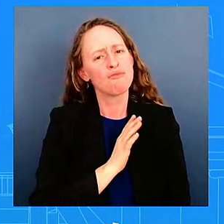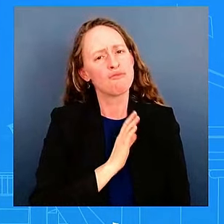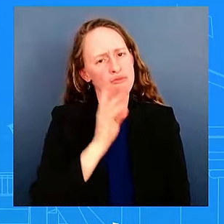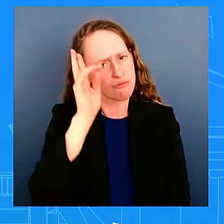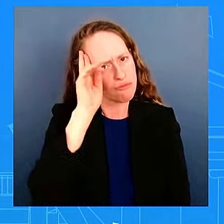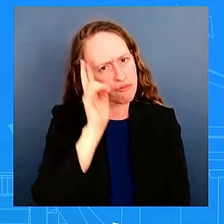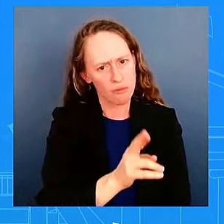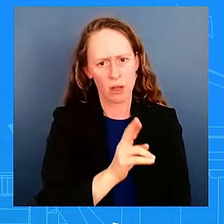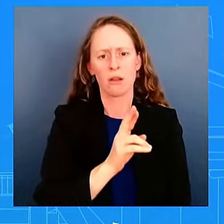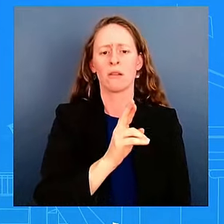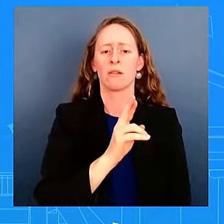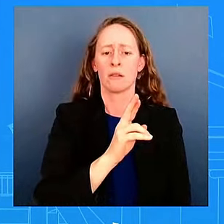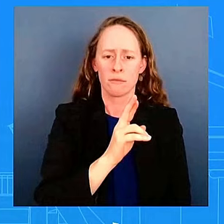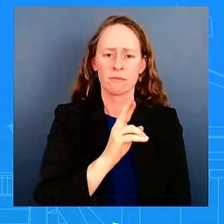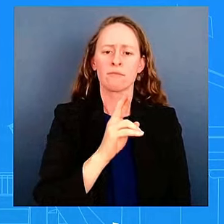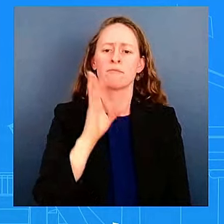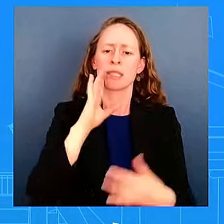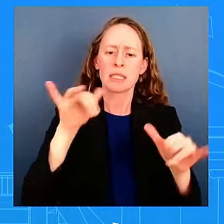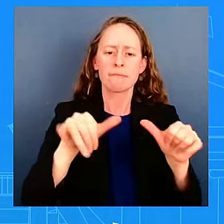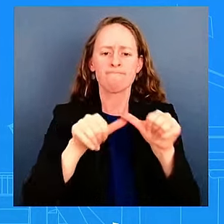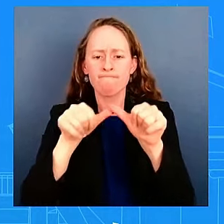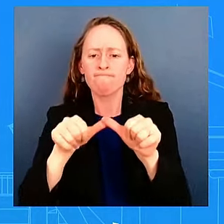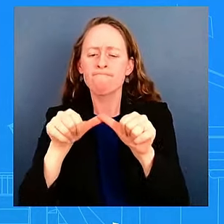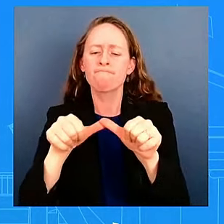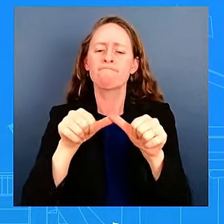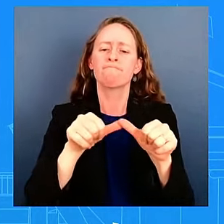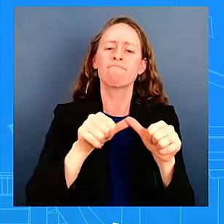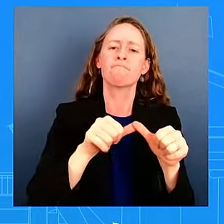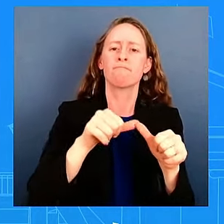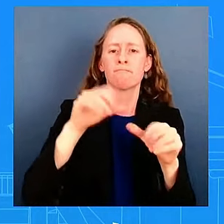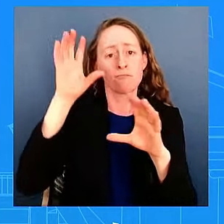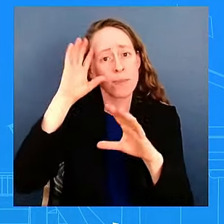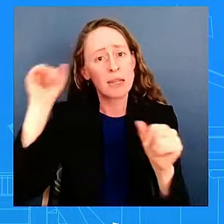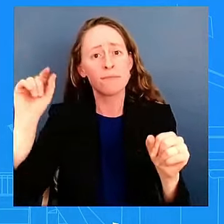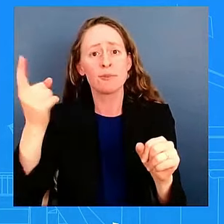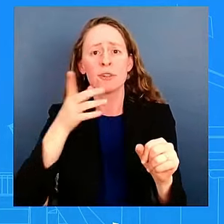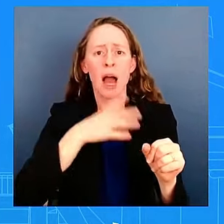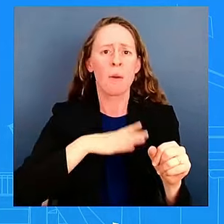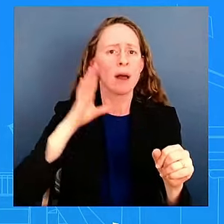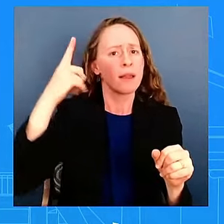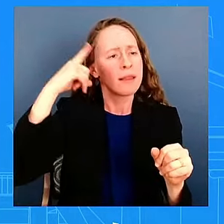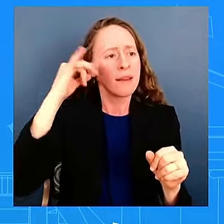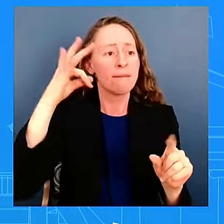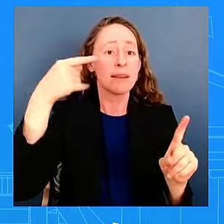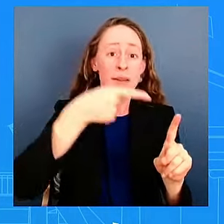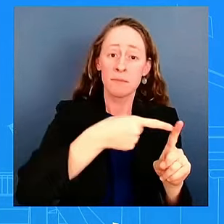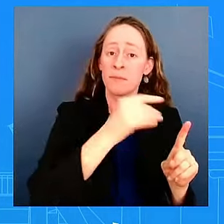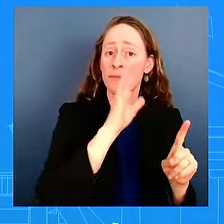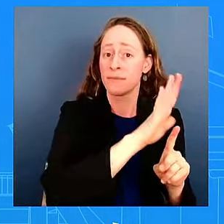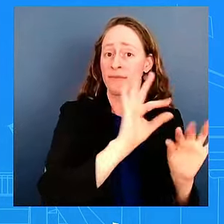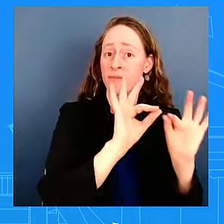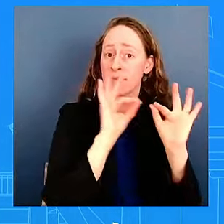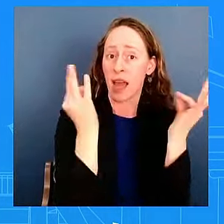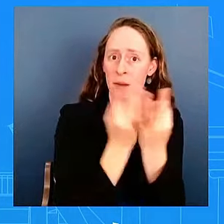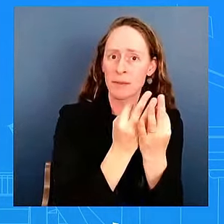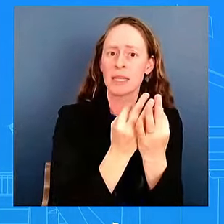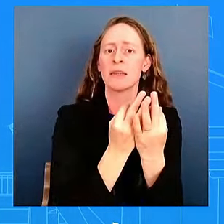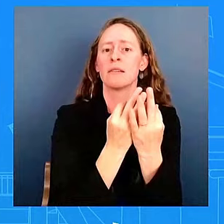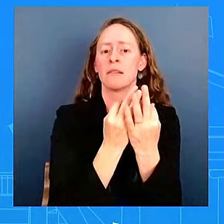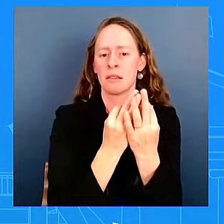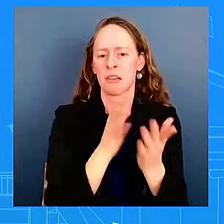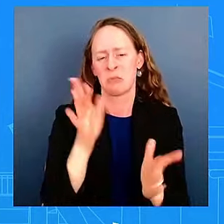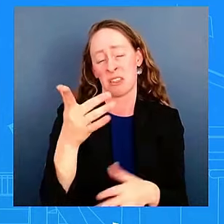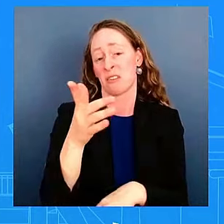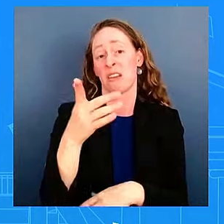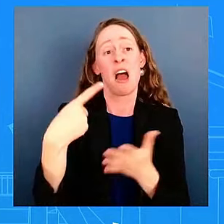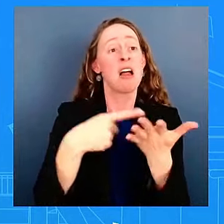keep Mr. Trump and his family in their prayers. I just don't have anything else to add. It was a private conversation, but we were able to confirm to